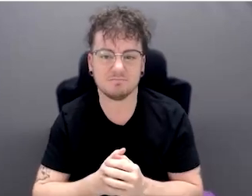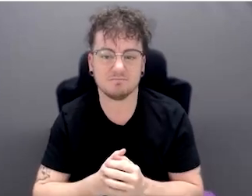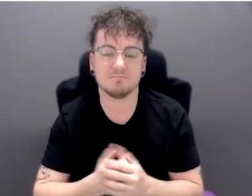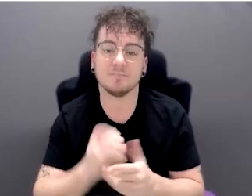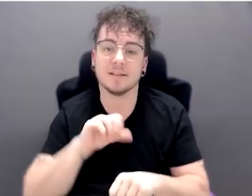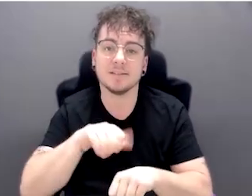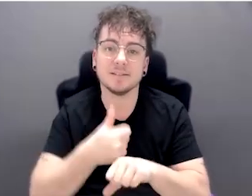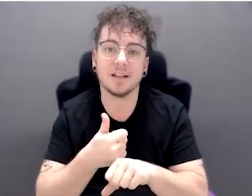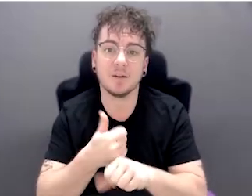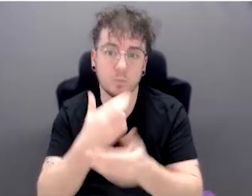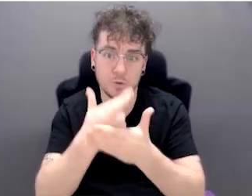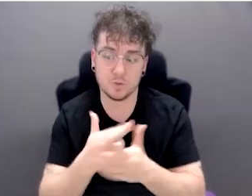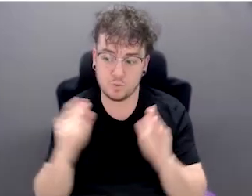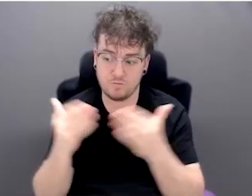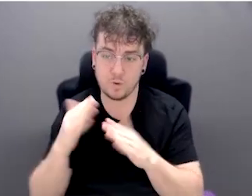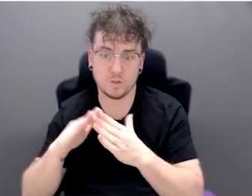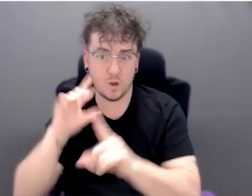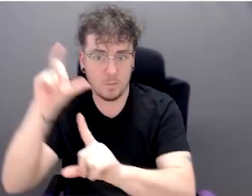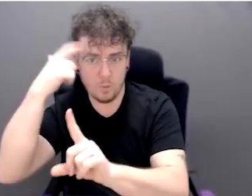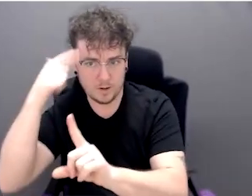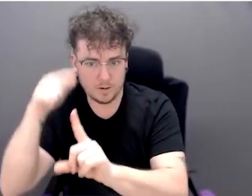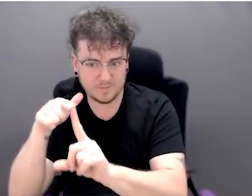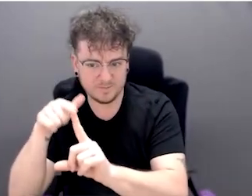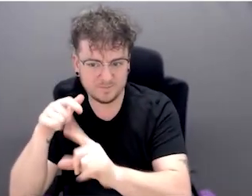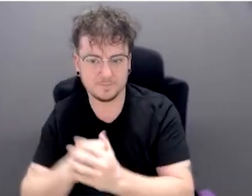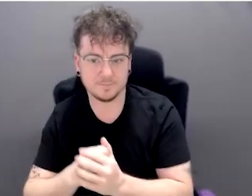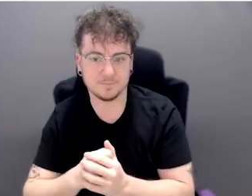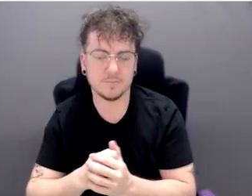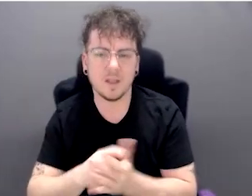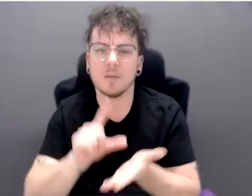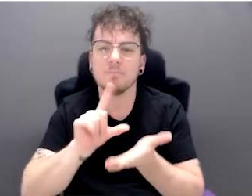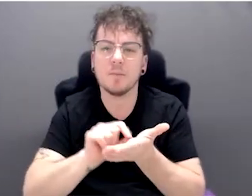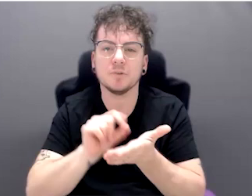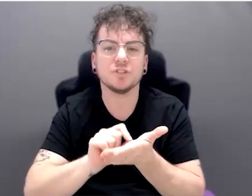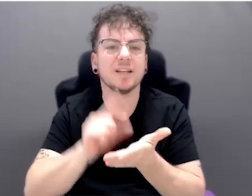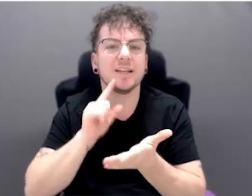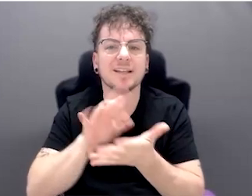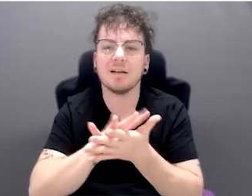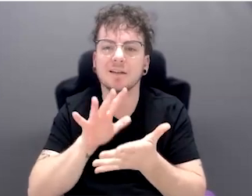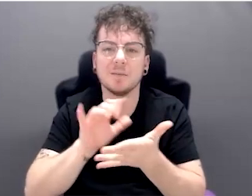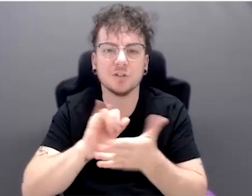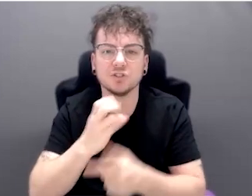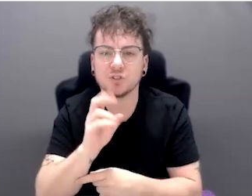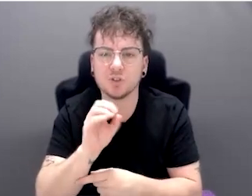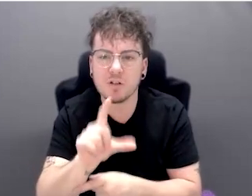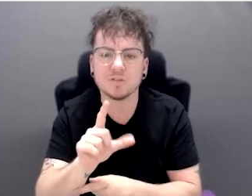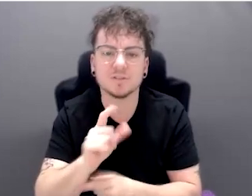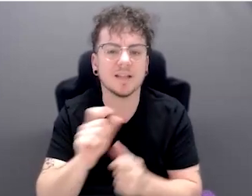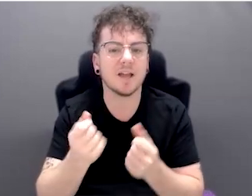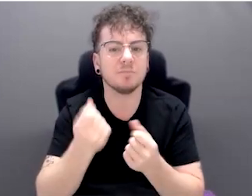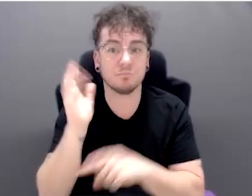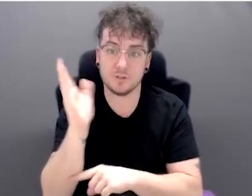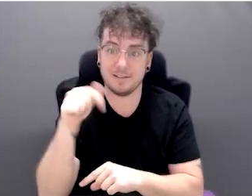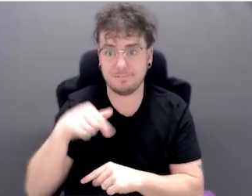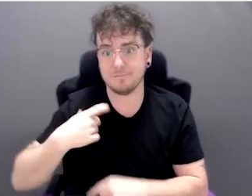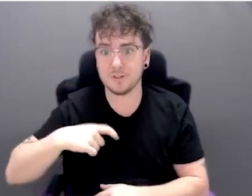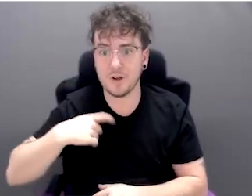employer-focused resources. Publishing in scholarly journals and presenting at conferences such as this